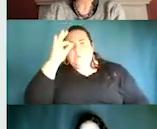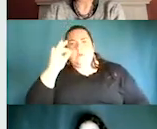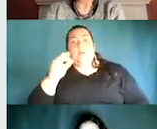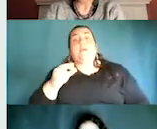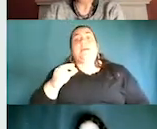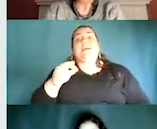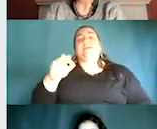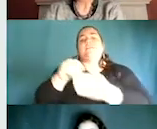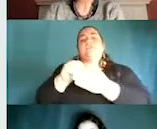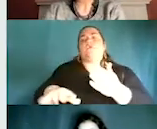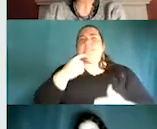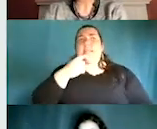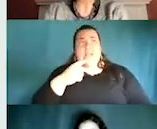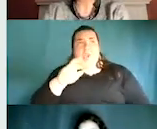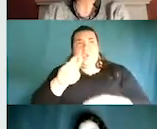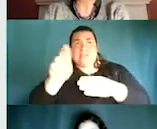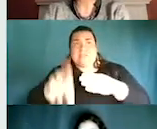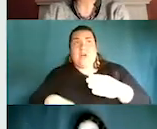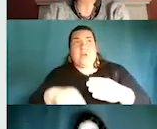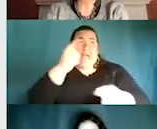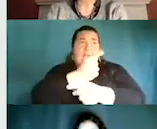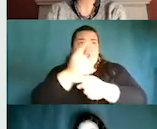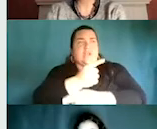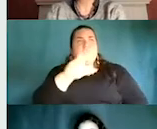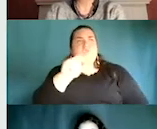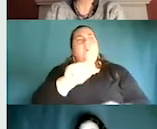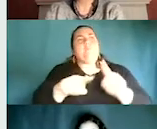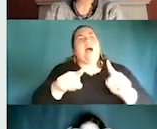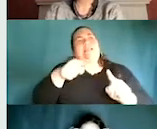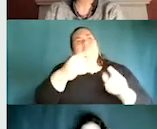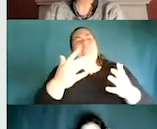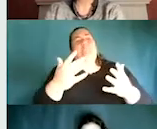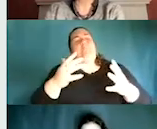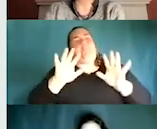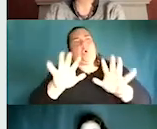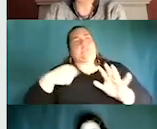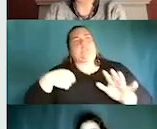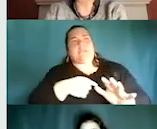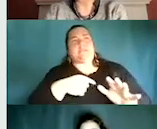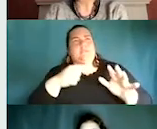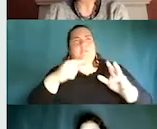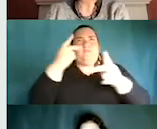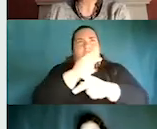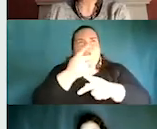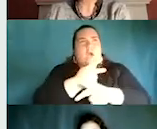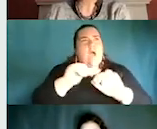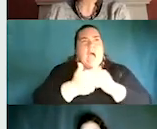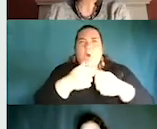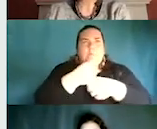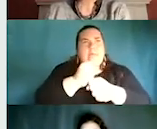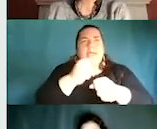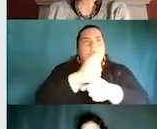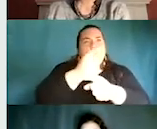strictly accurate, but they pushed me to think of the creative choices that go into translations in a new way.